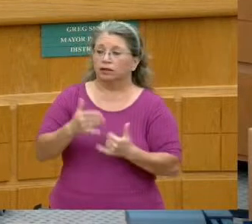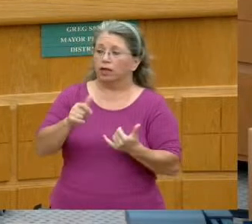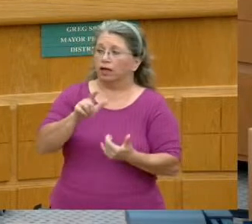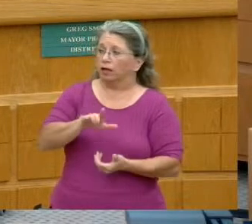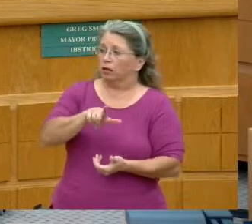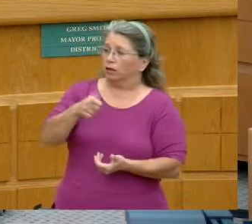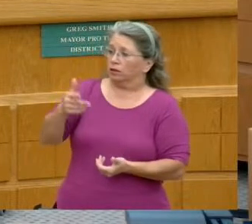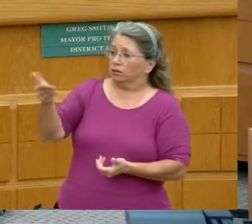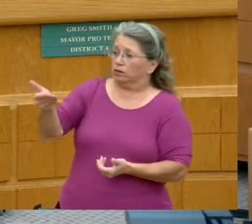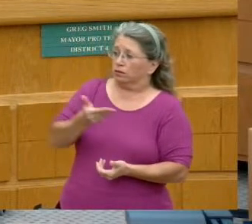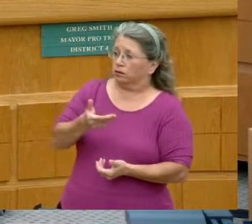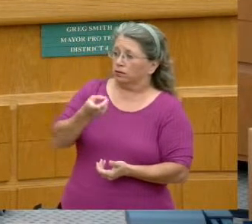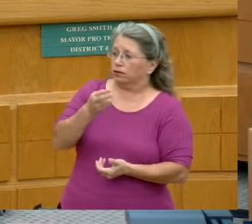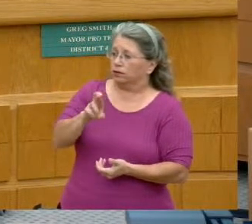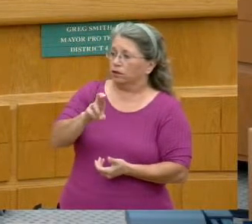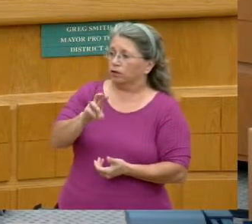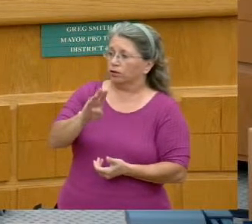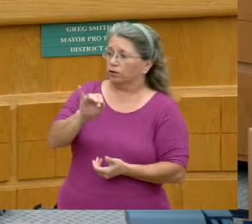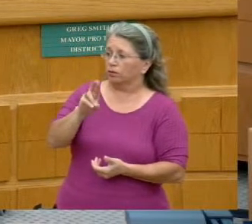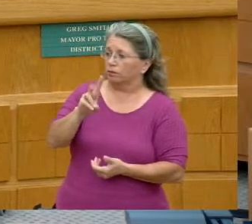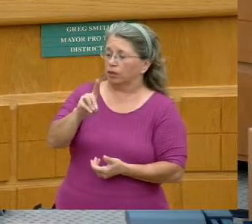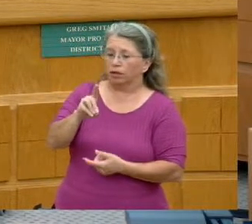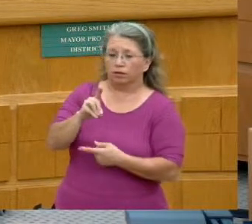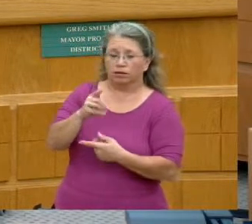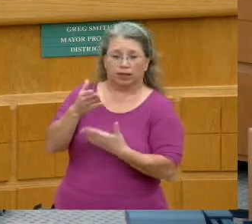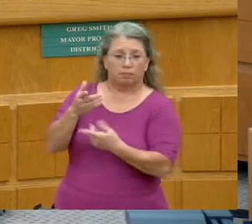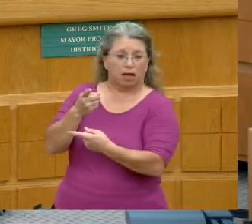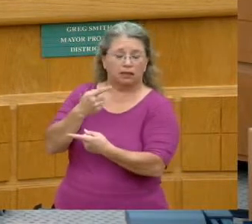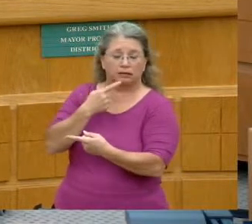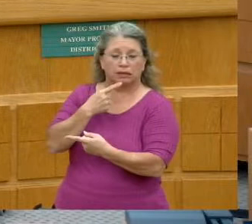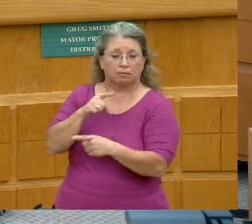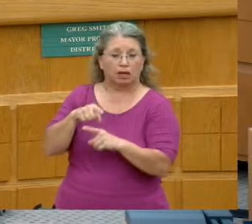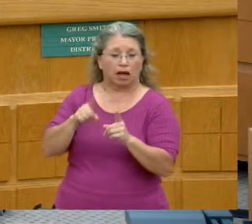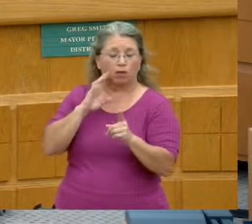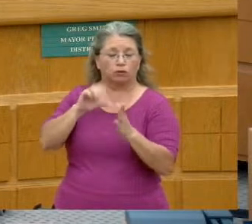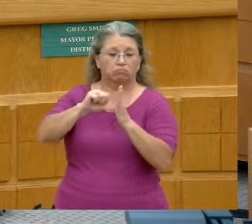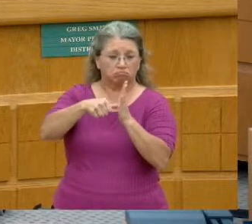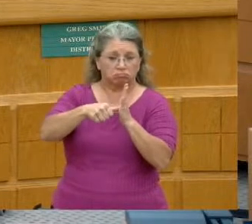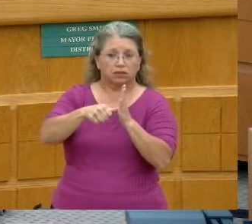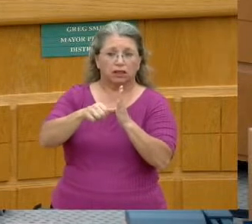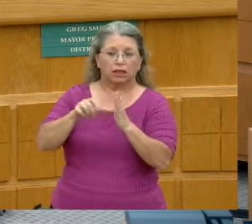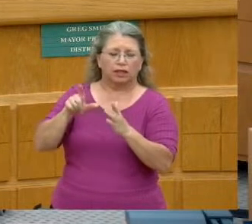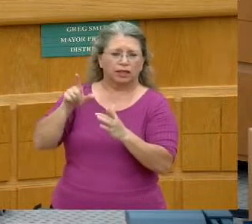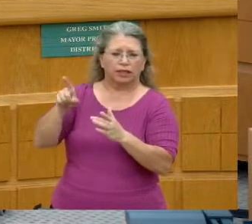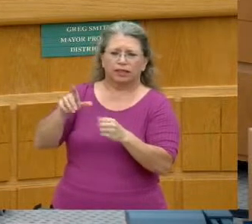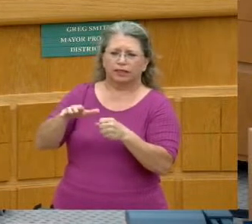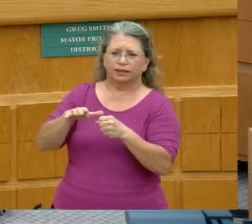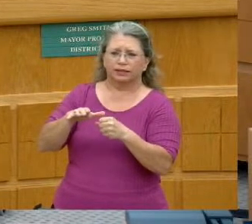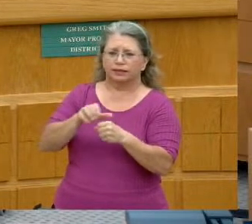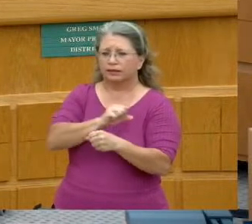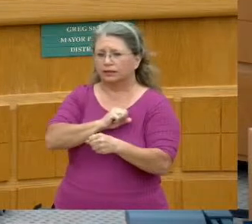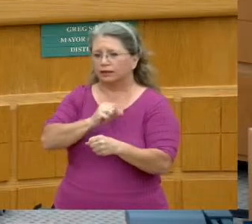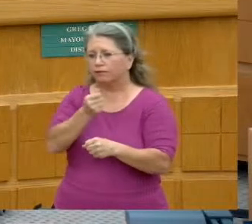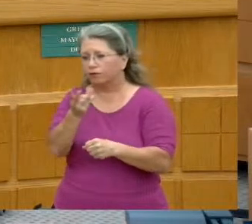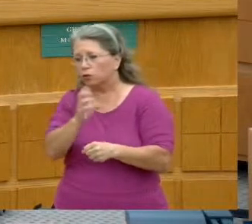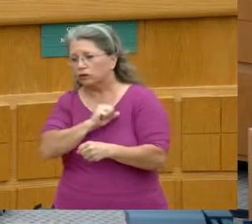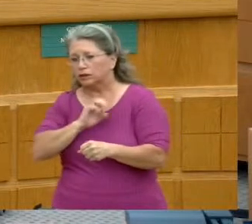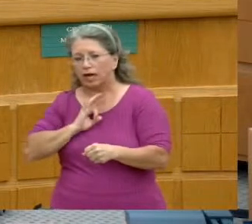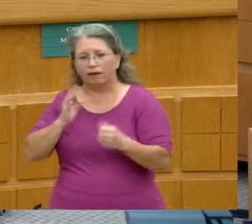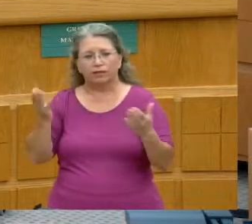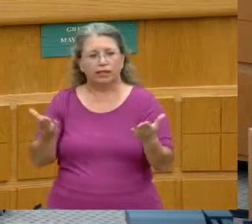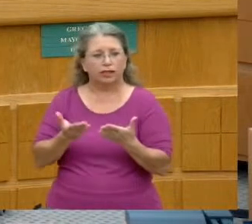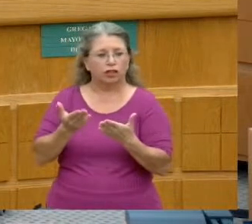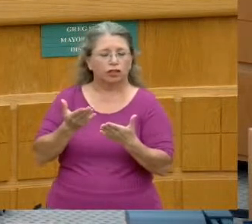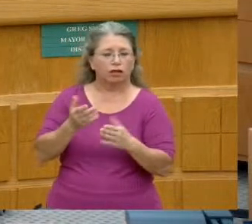Bird come up, and he may say it, but I'll say it again as well, which is that he has staff that are here with him, part of his team. And so as